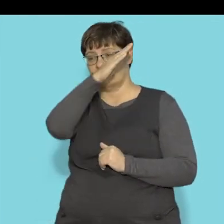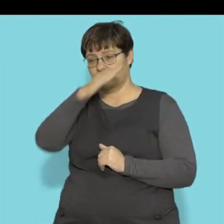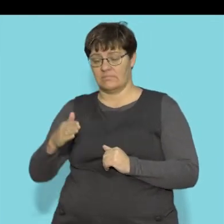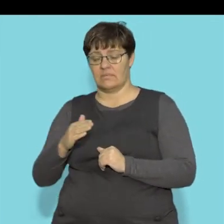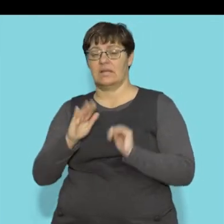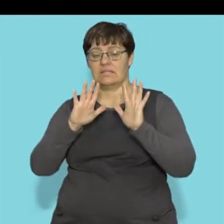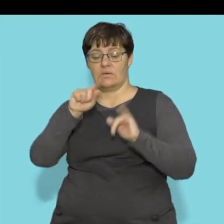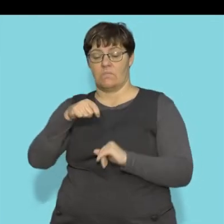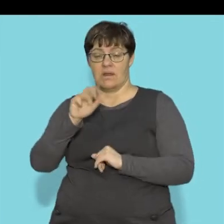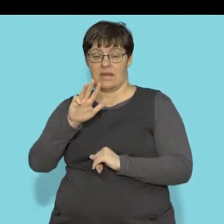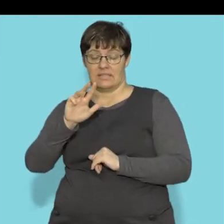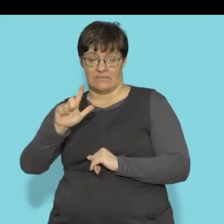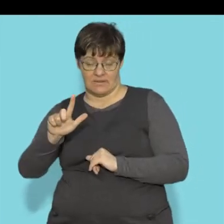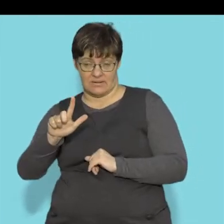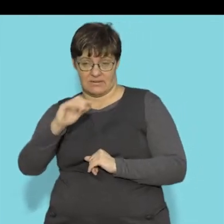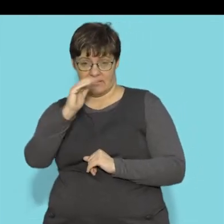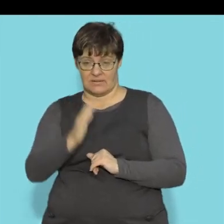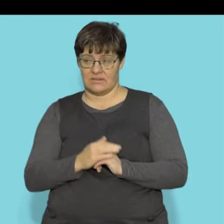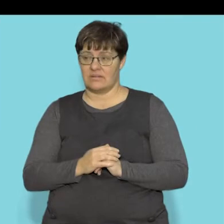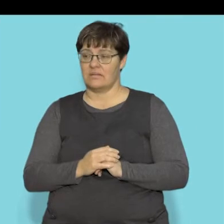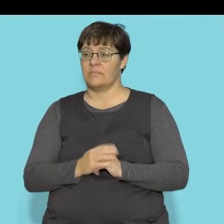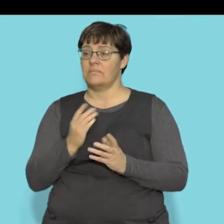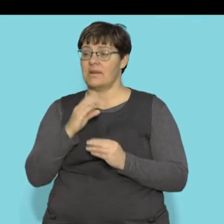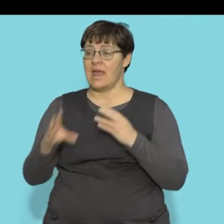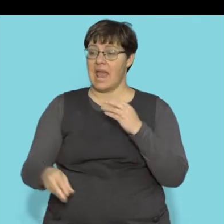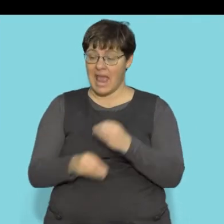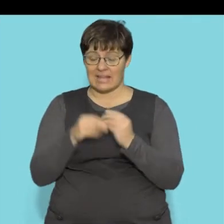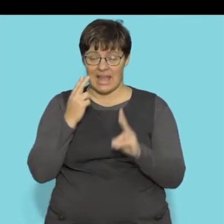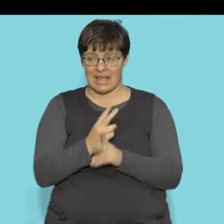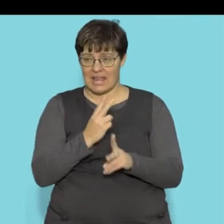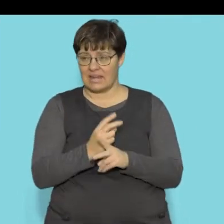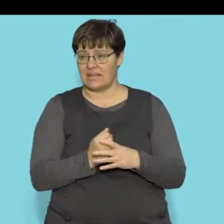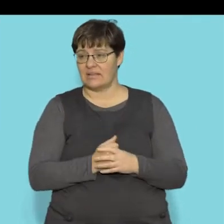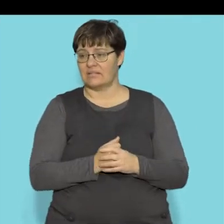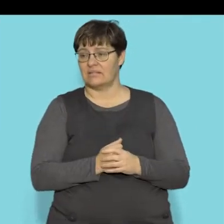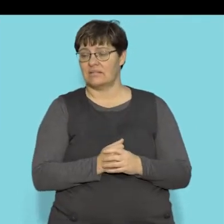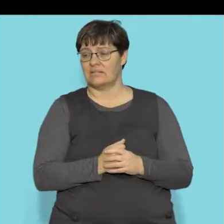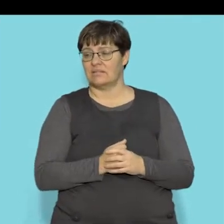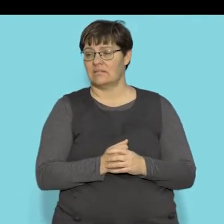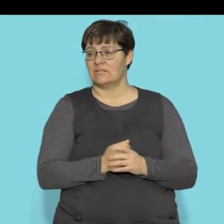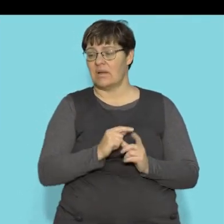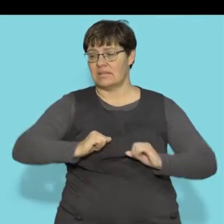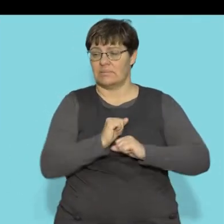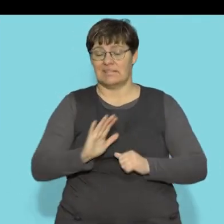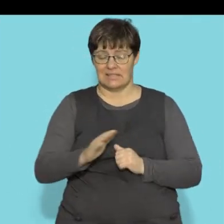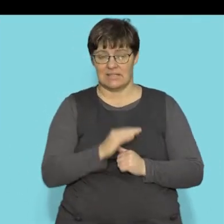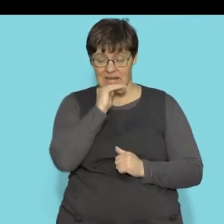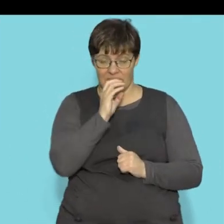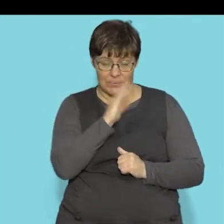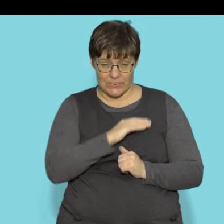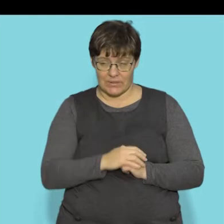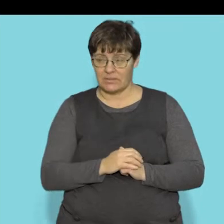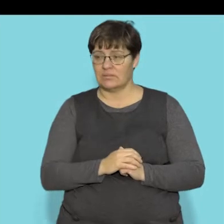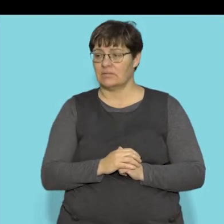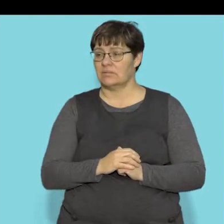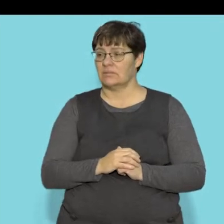my slant height, which is 10,97. And then I'm going to add this again. I'm going to just come under here, guys, because I'm going to run out